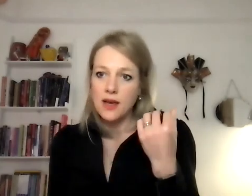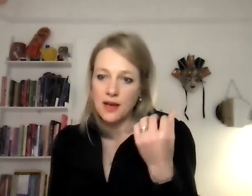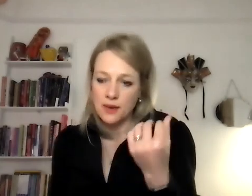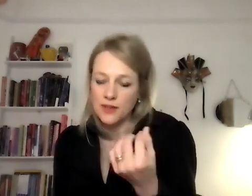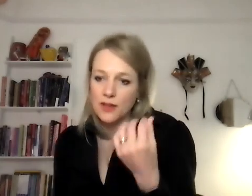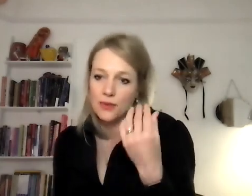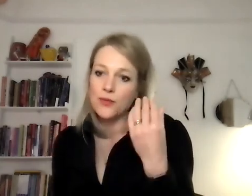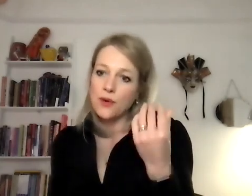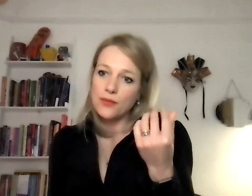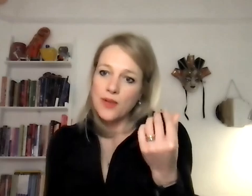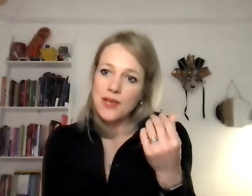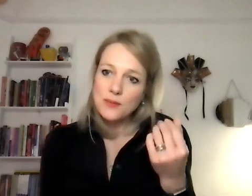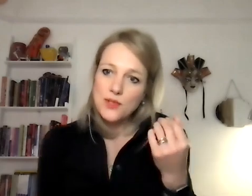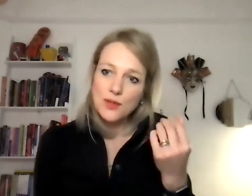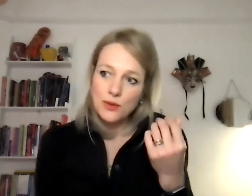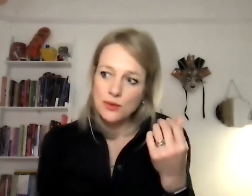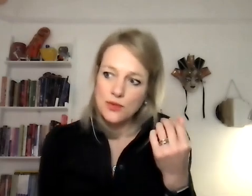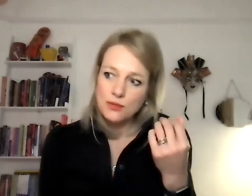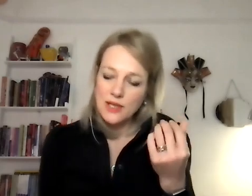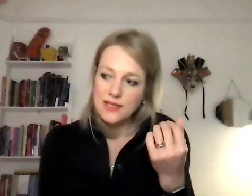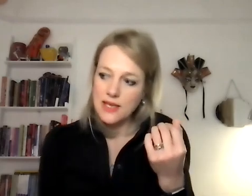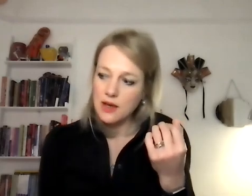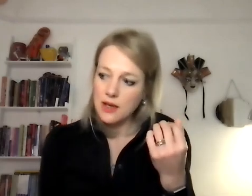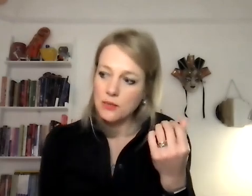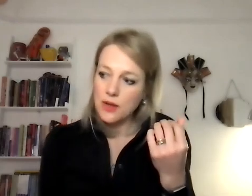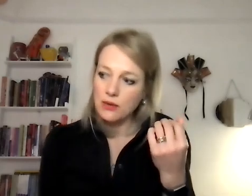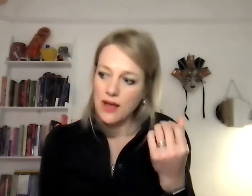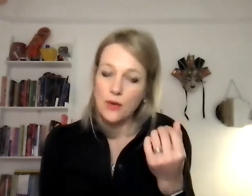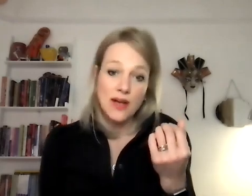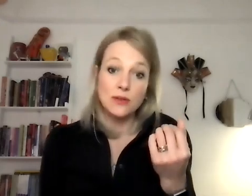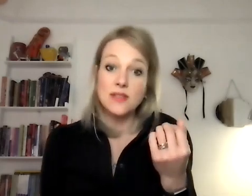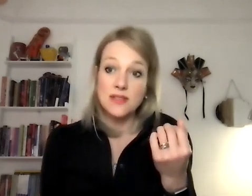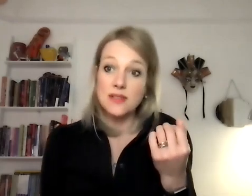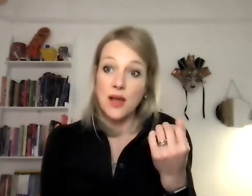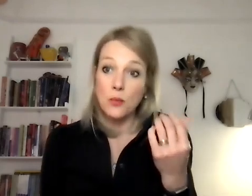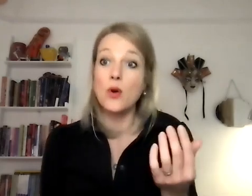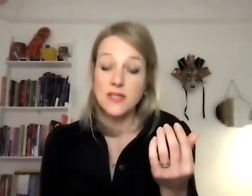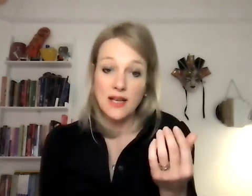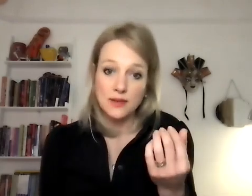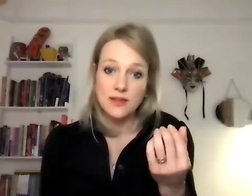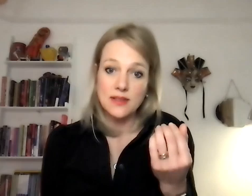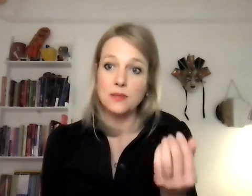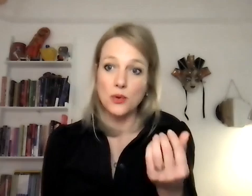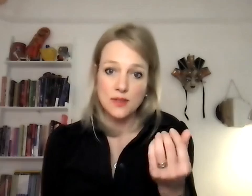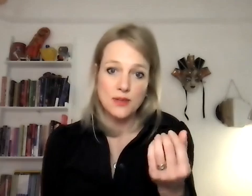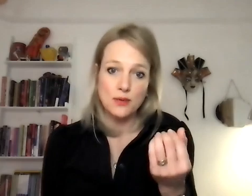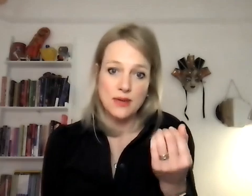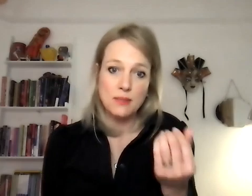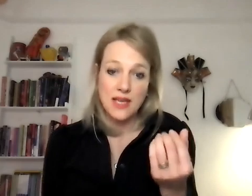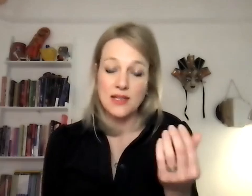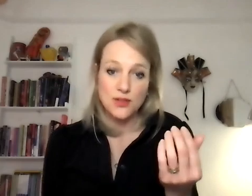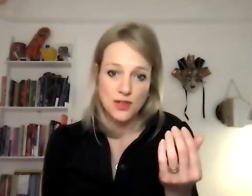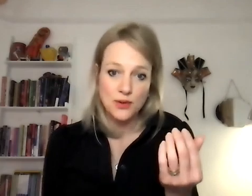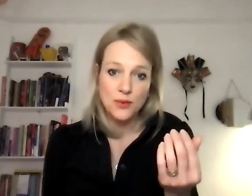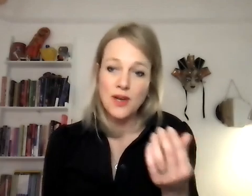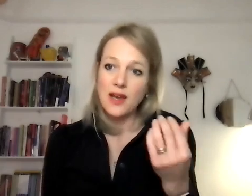colour, for him to really say, well, how else and what else can Montessori